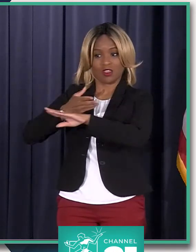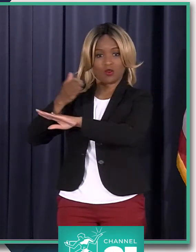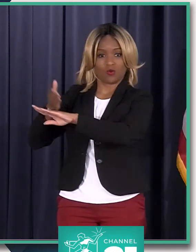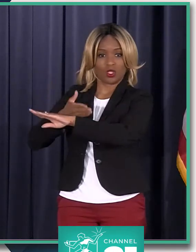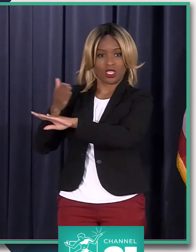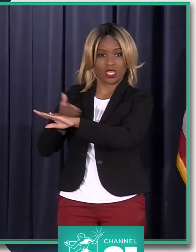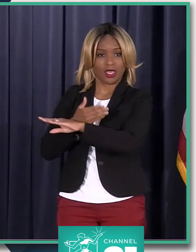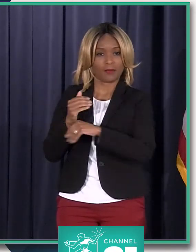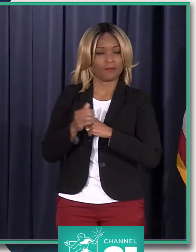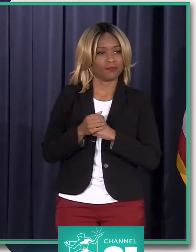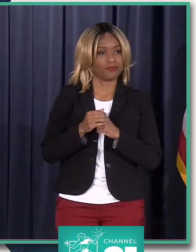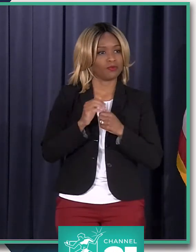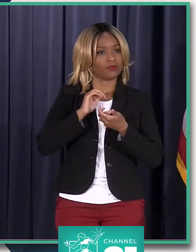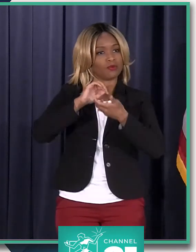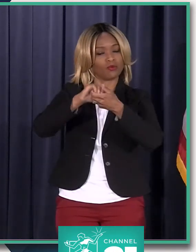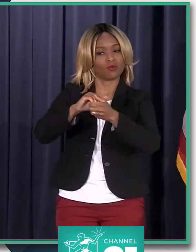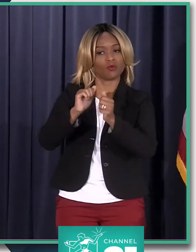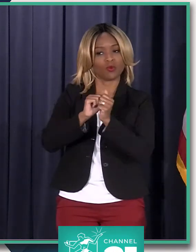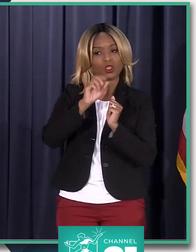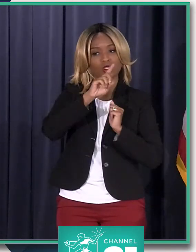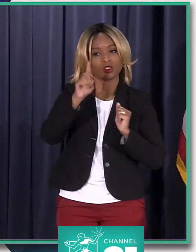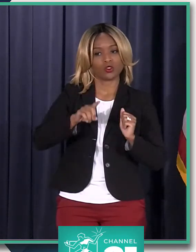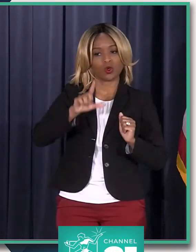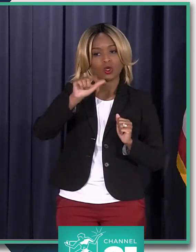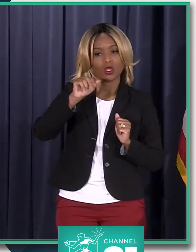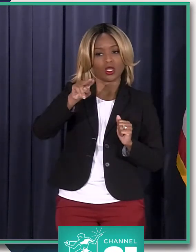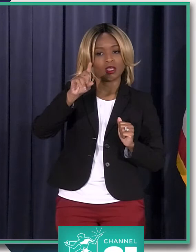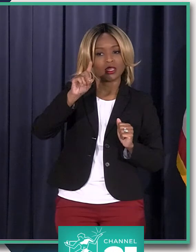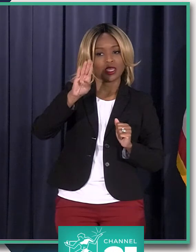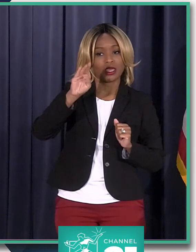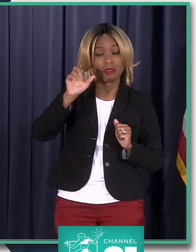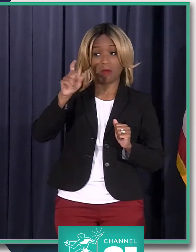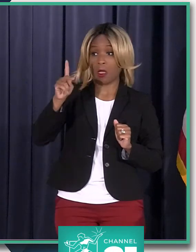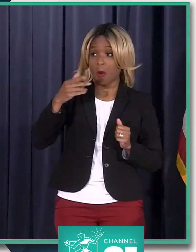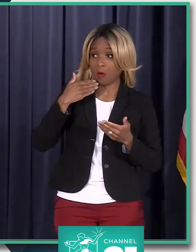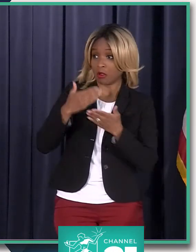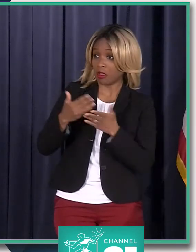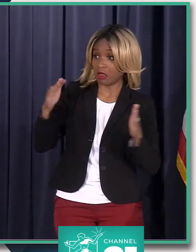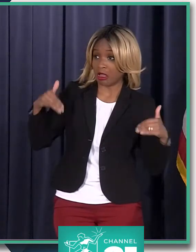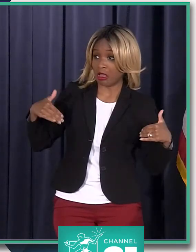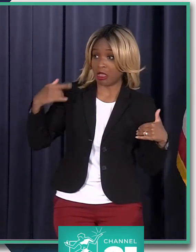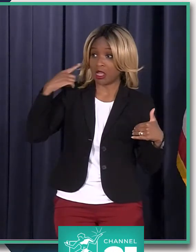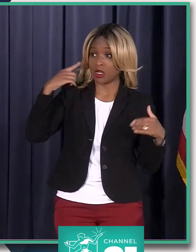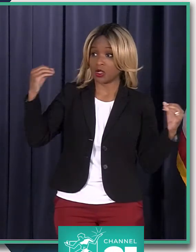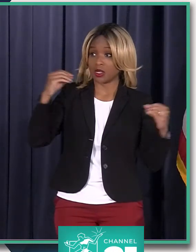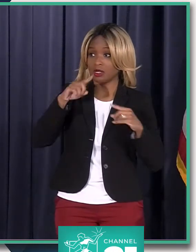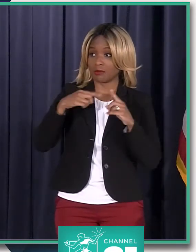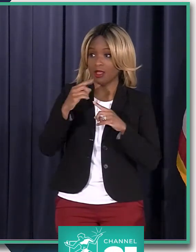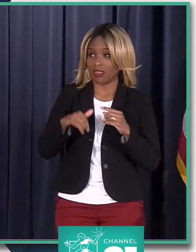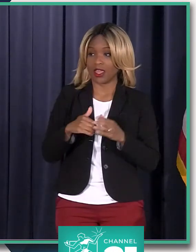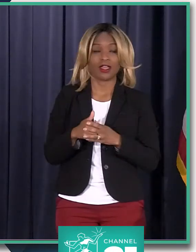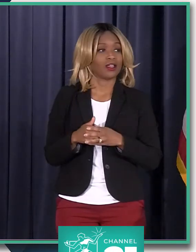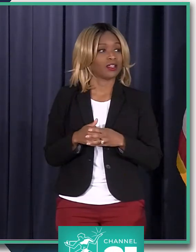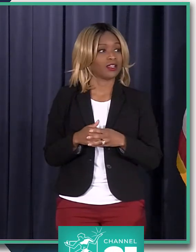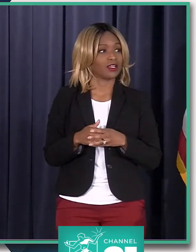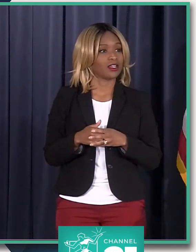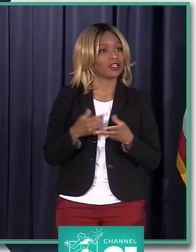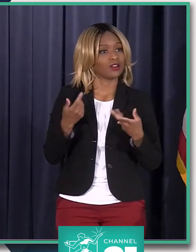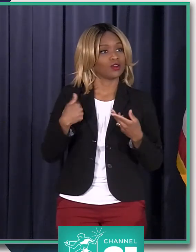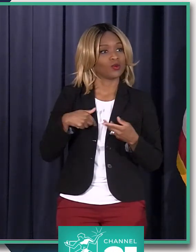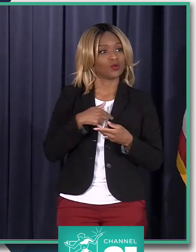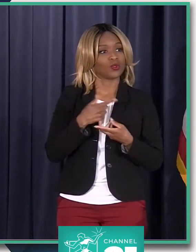the Detroit Land Bank. Oh, good. I hadn't heard And about so this. That's great. it's very new. We're